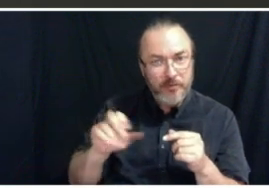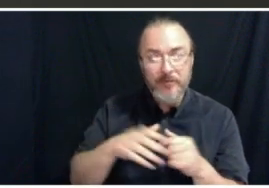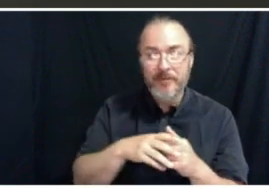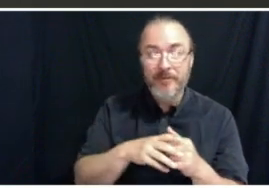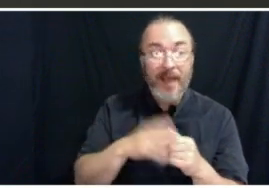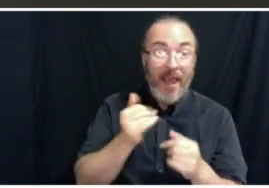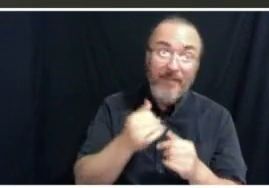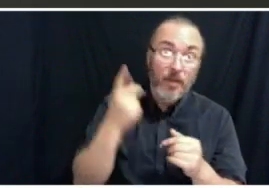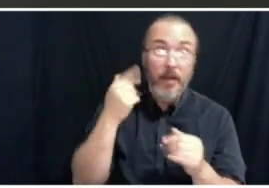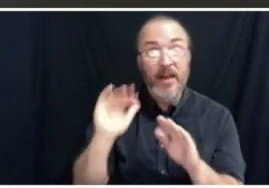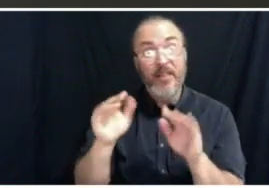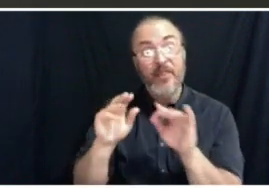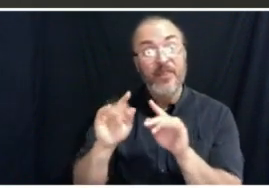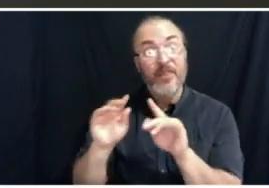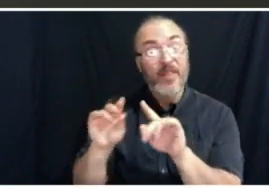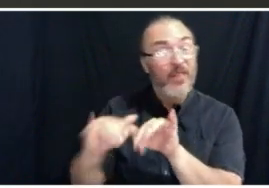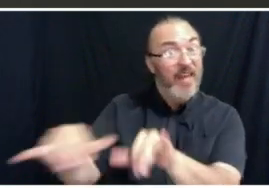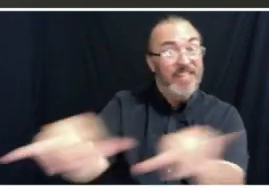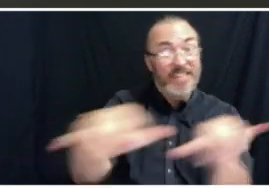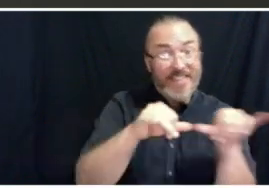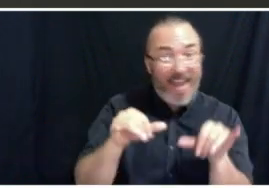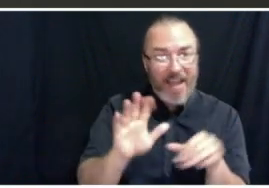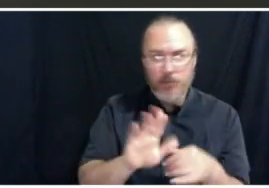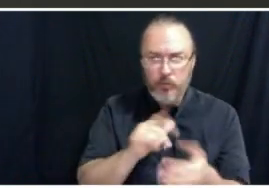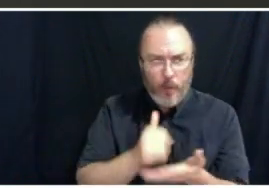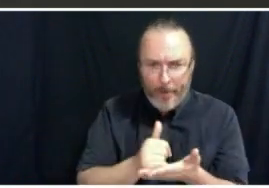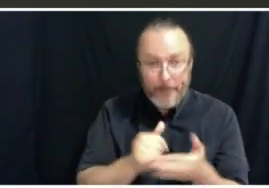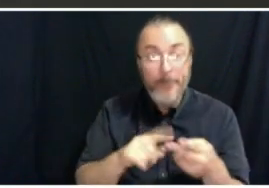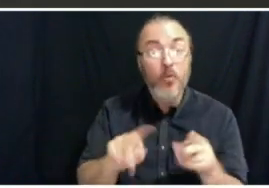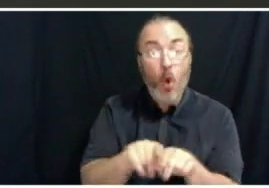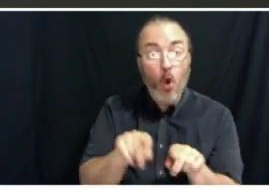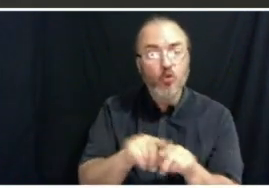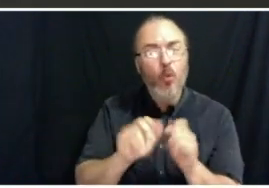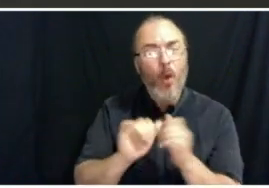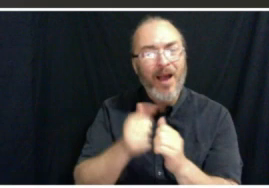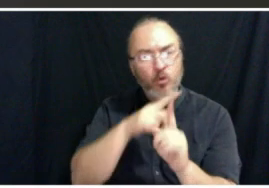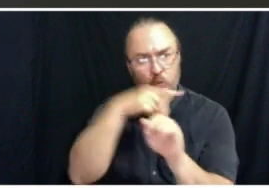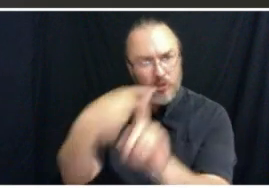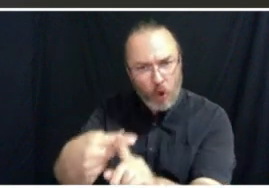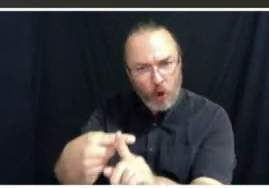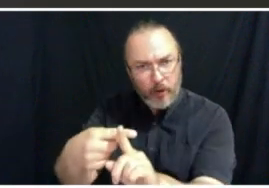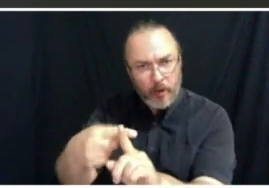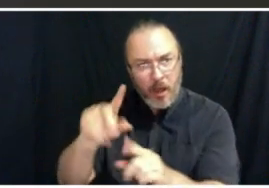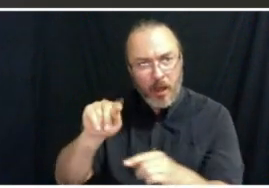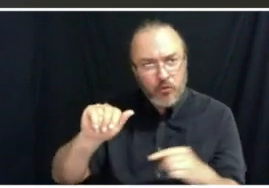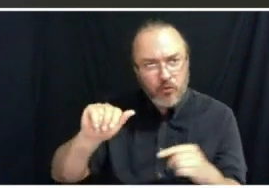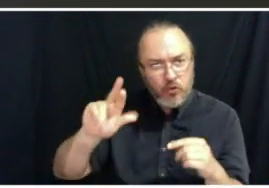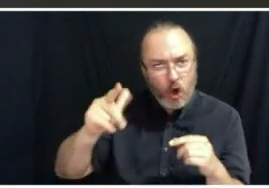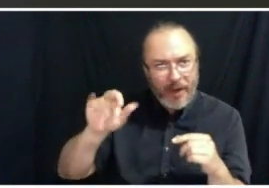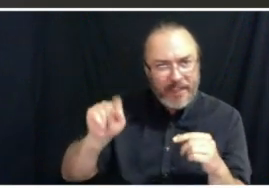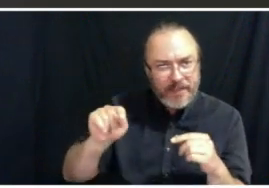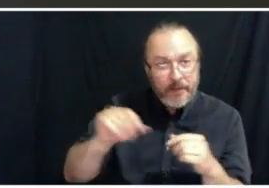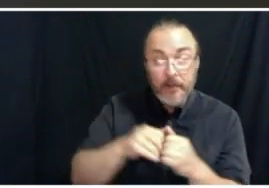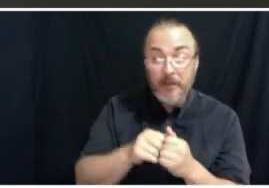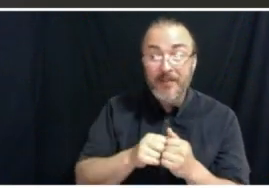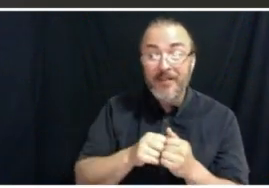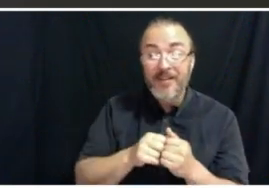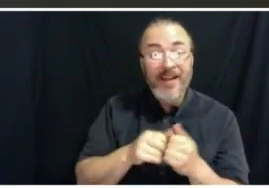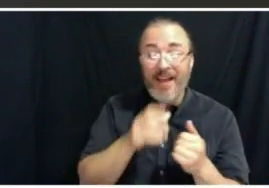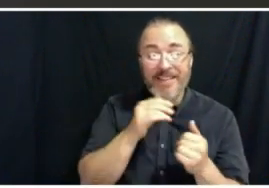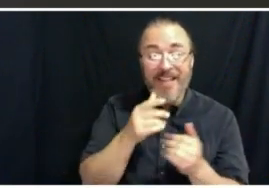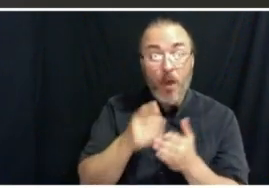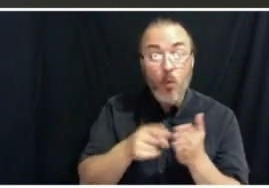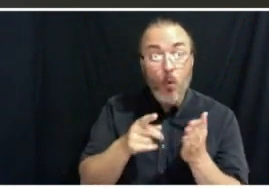and that doesn't help. And then second is the issue of targeting. And their ministries of education can do a lot for learning that it's not just what they do with their own